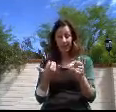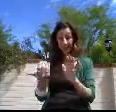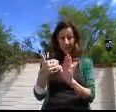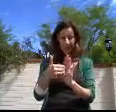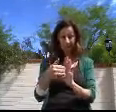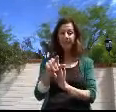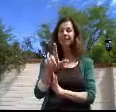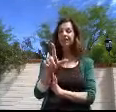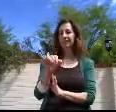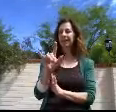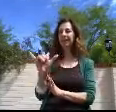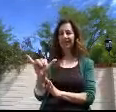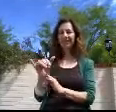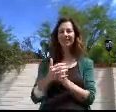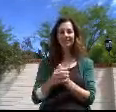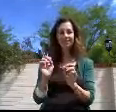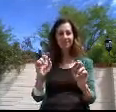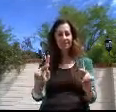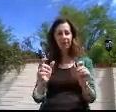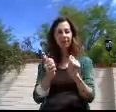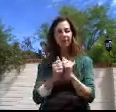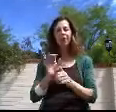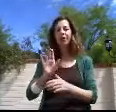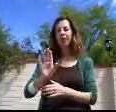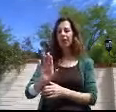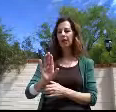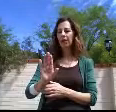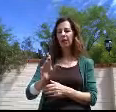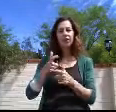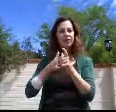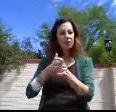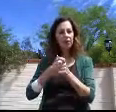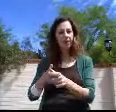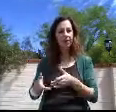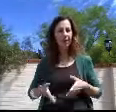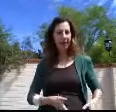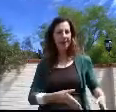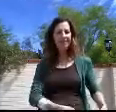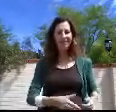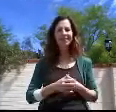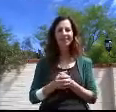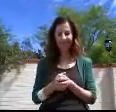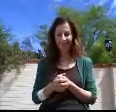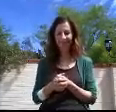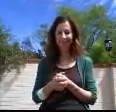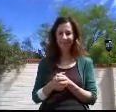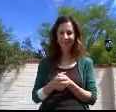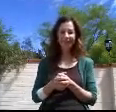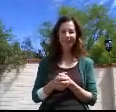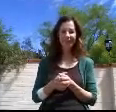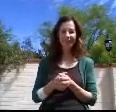About to enter the runway again is Lily, right? Wearing her jogging pants